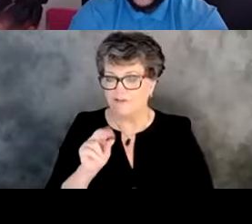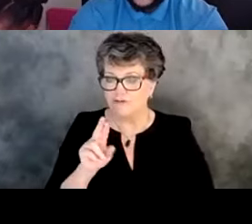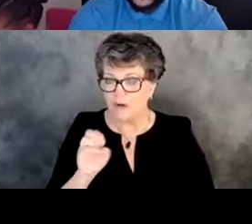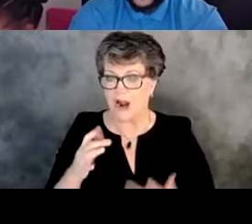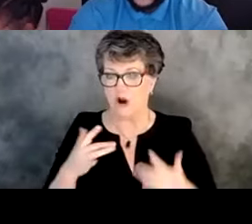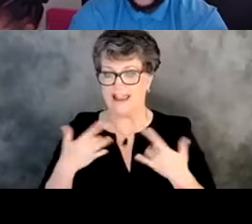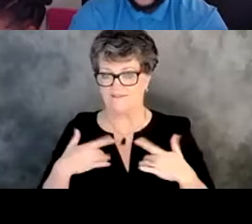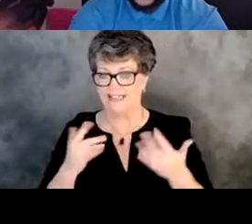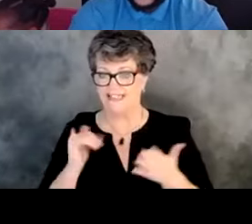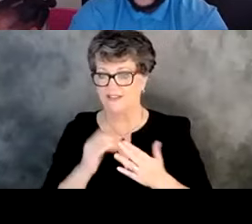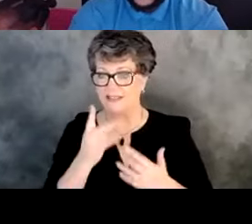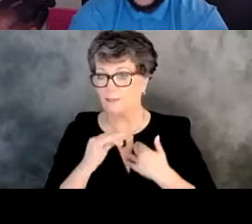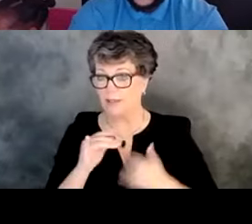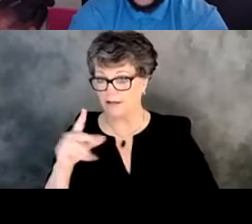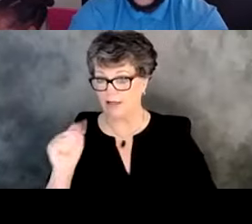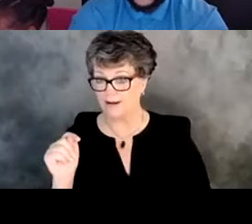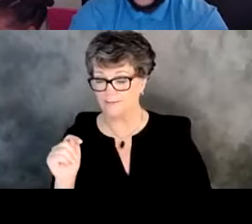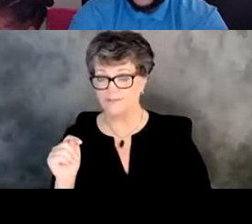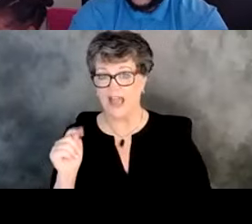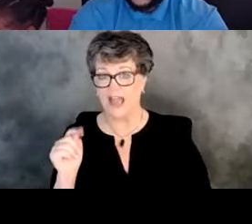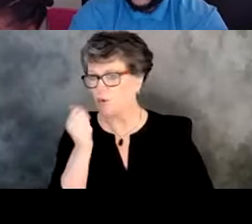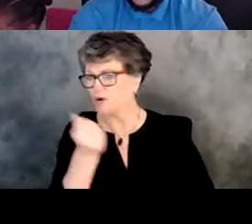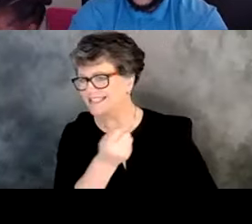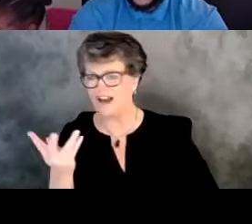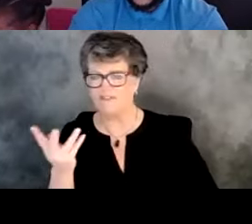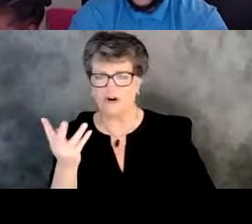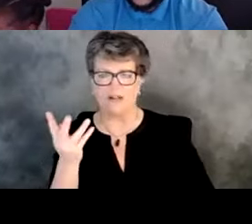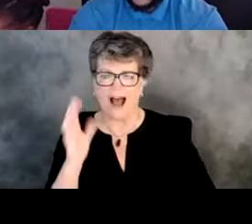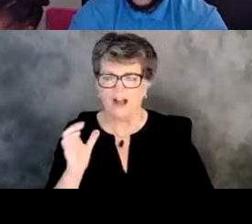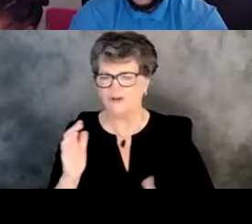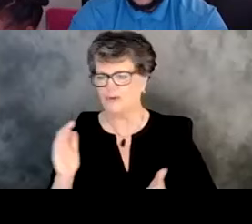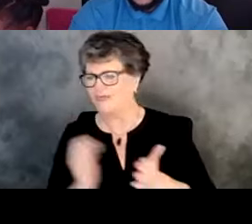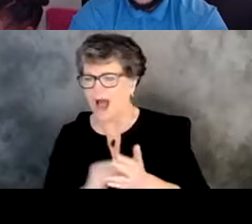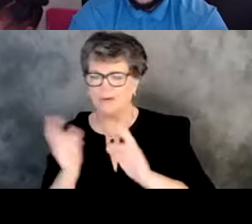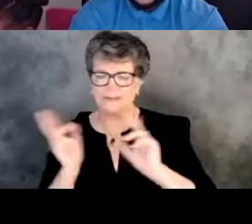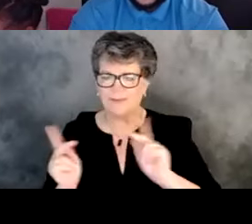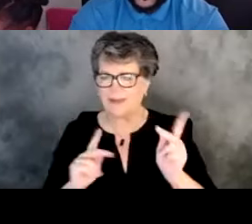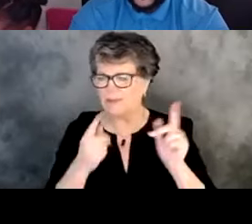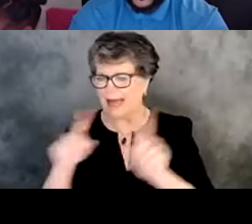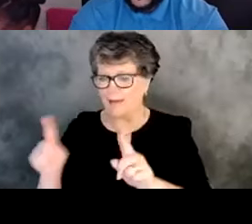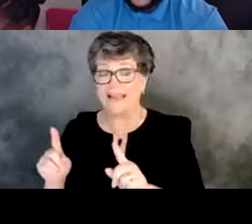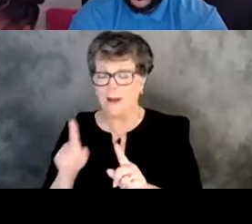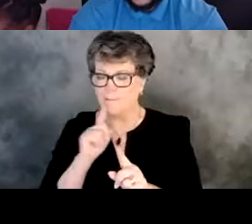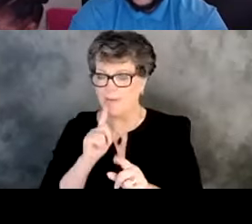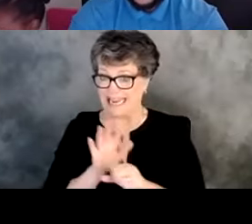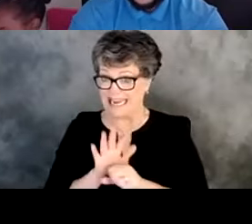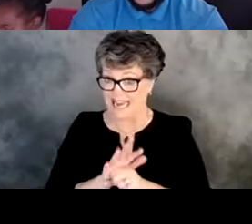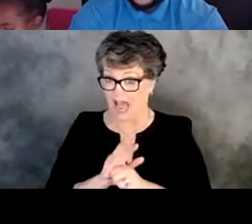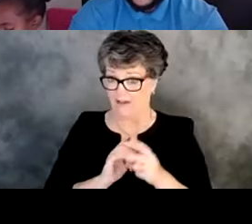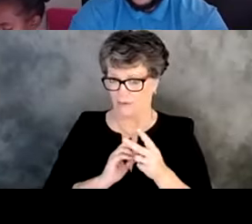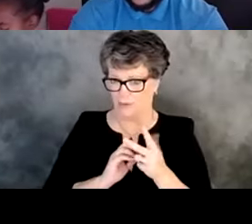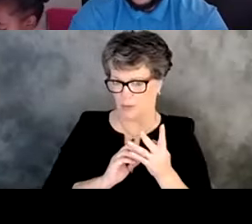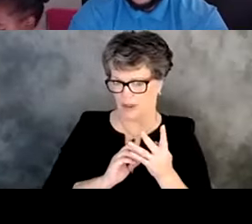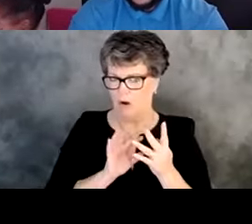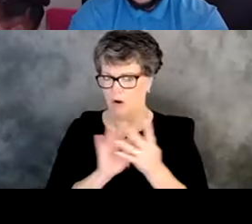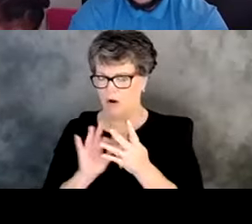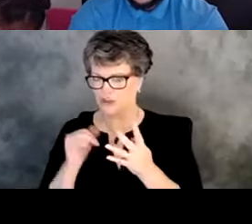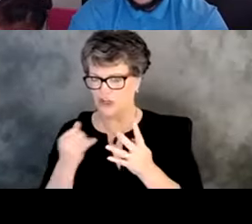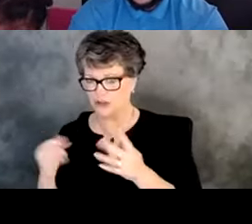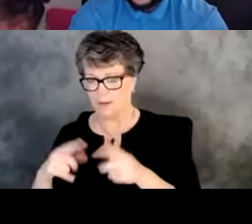of this blood clot. So there weren't hundreds or thousands of people were happening, but it was enough to where there was a correlation that made there have